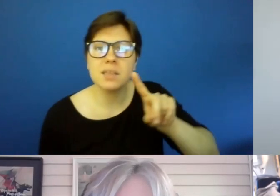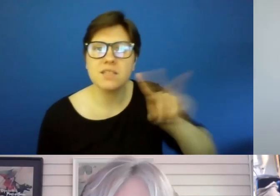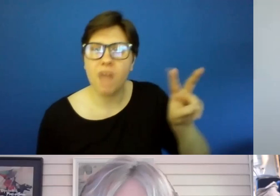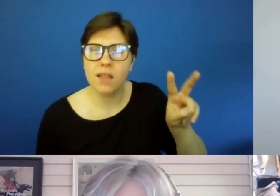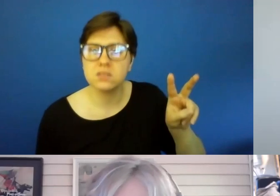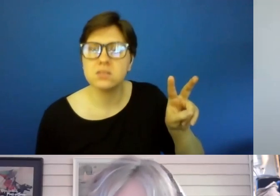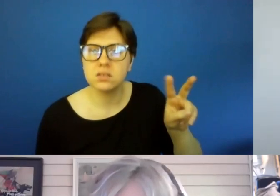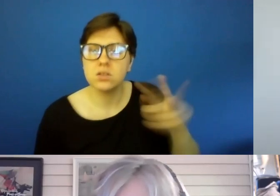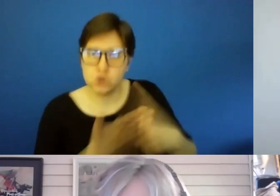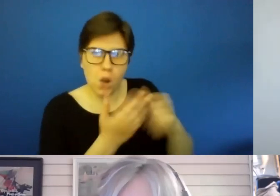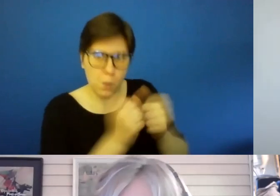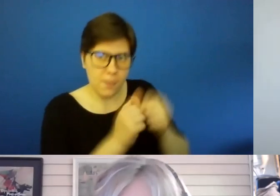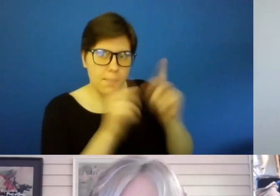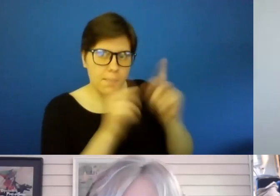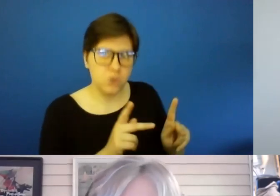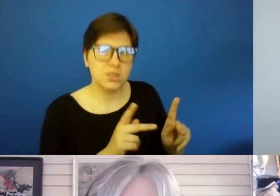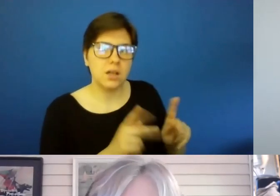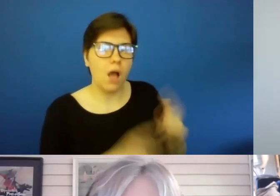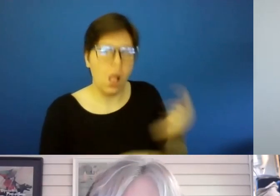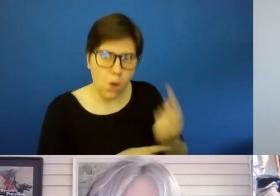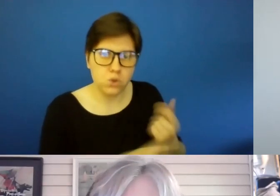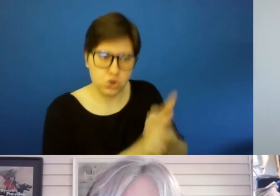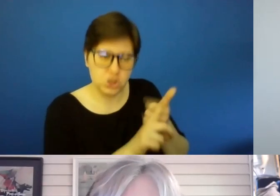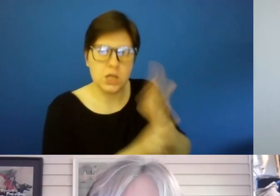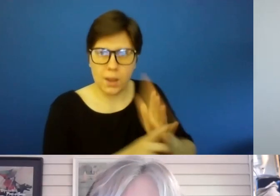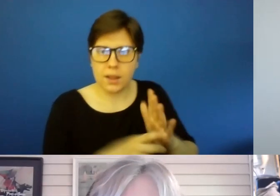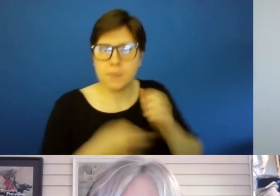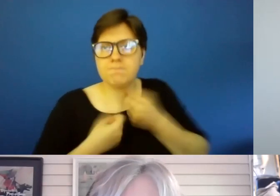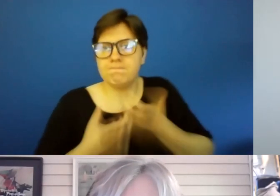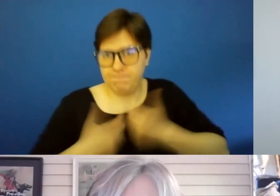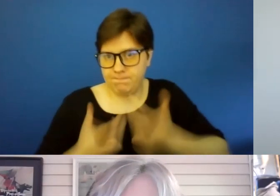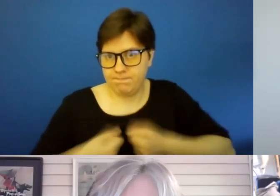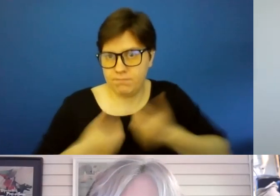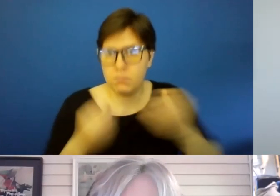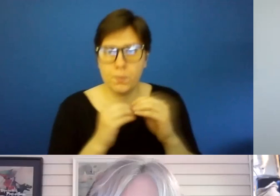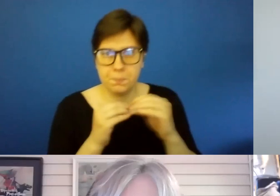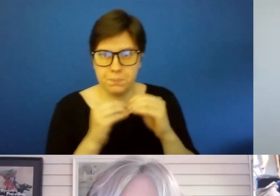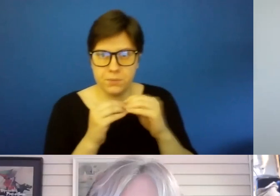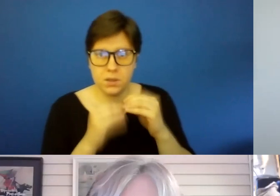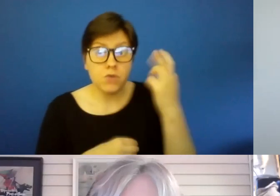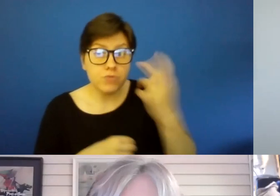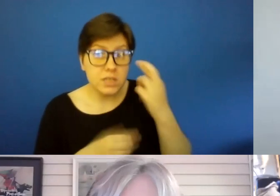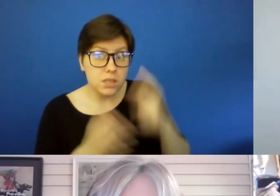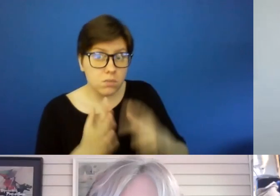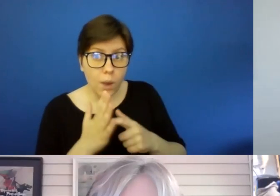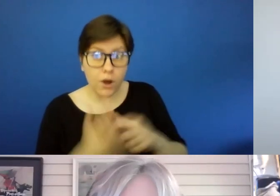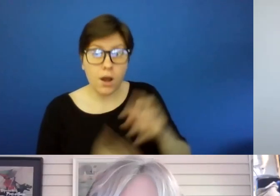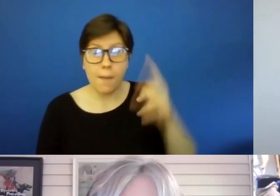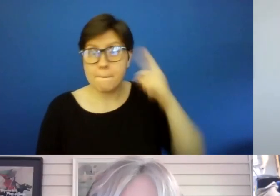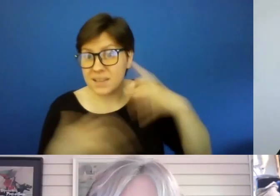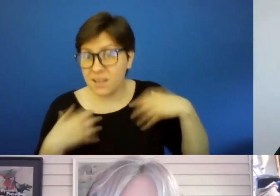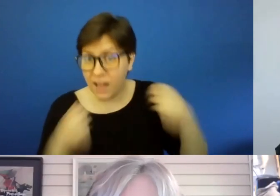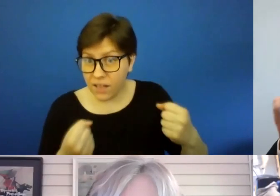victim alone, so she'll be more honest and forthcoming. The reason we require the referral to a mental health specialist is so we